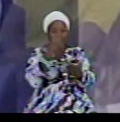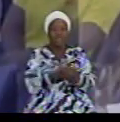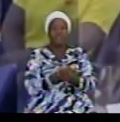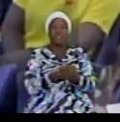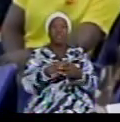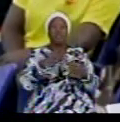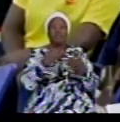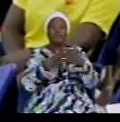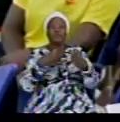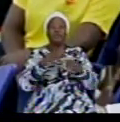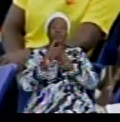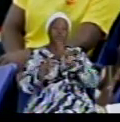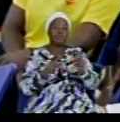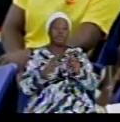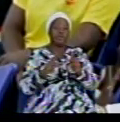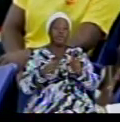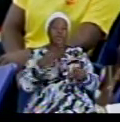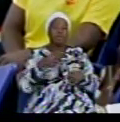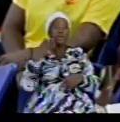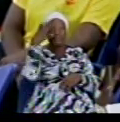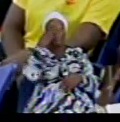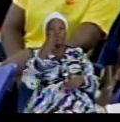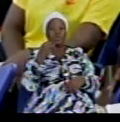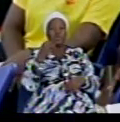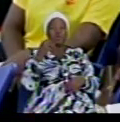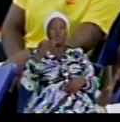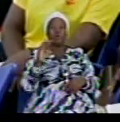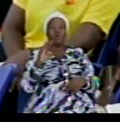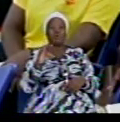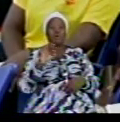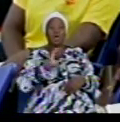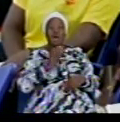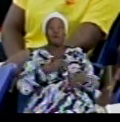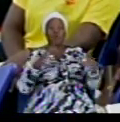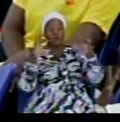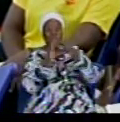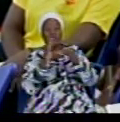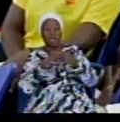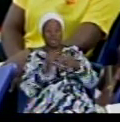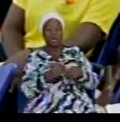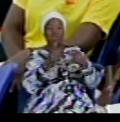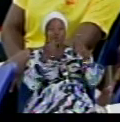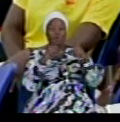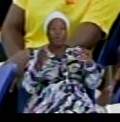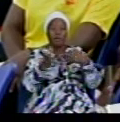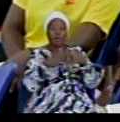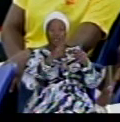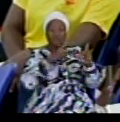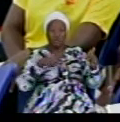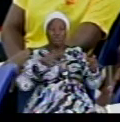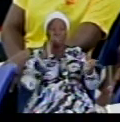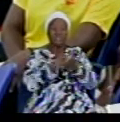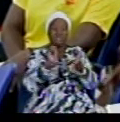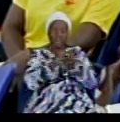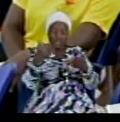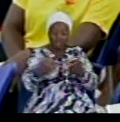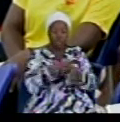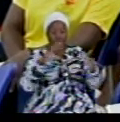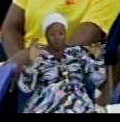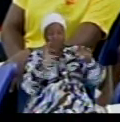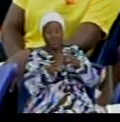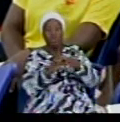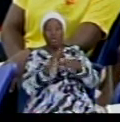evident before people. The beauty of our connection, reconciliation with God, is that that new